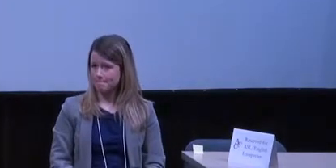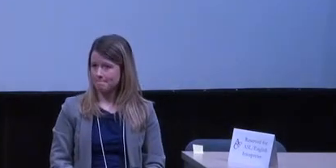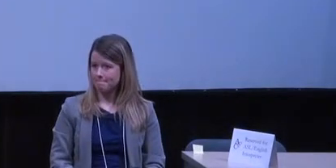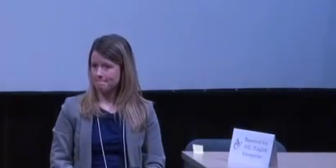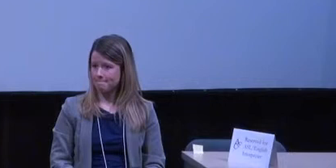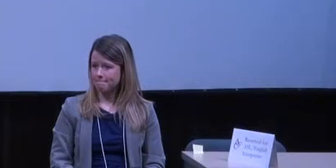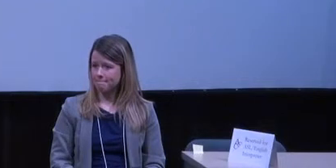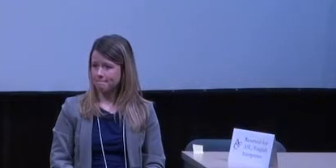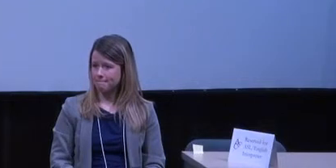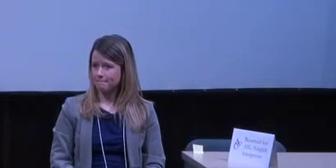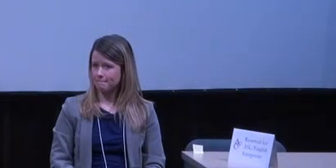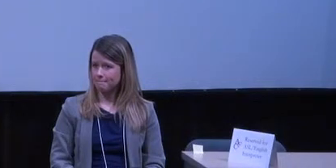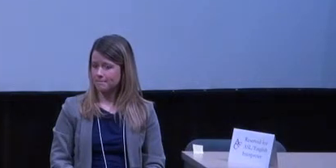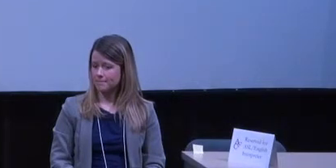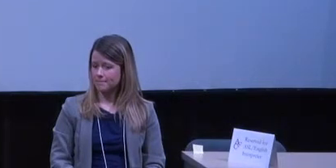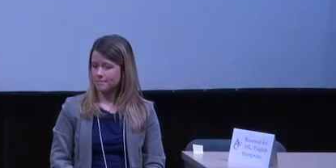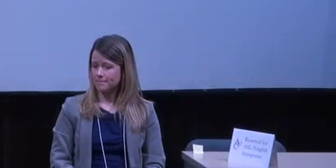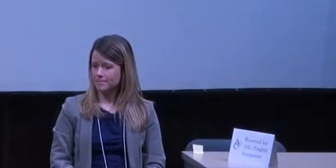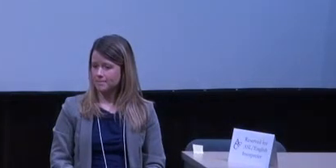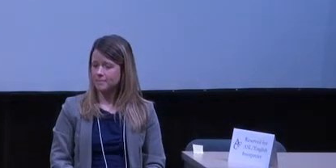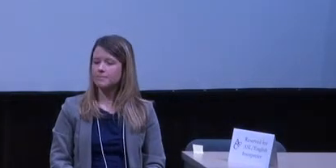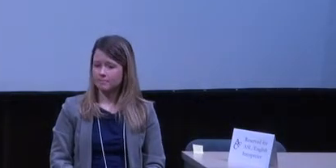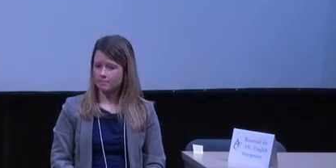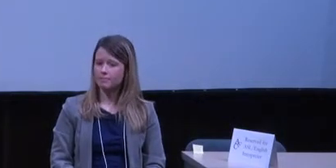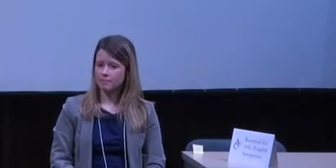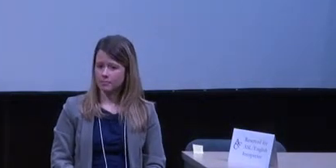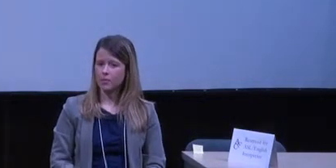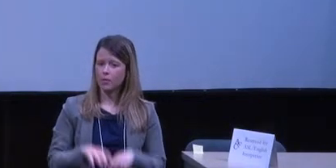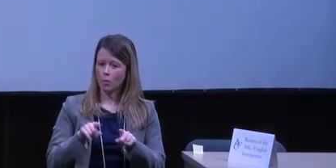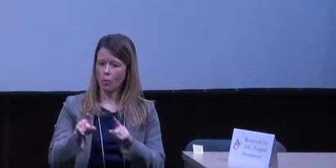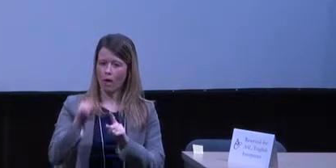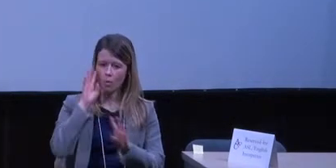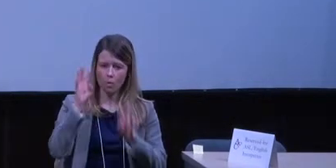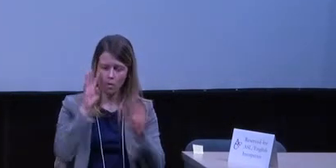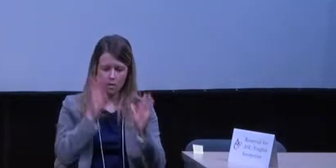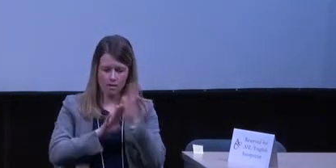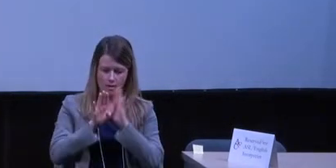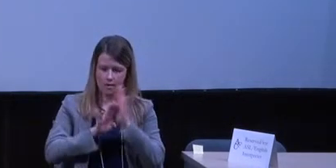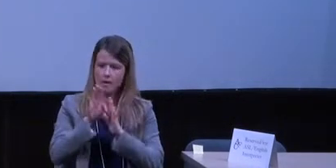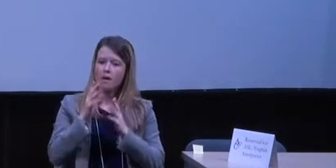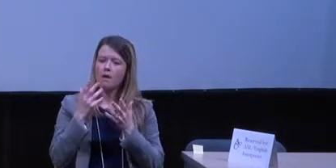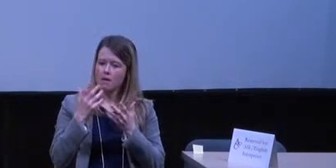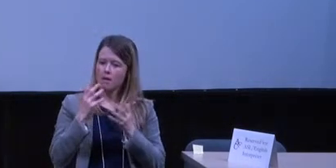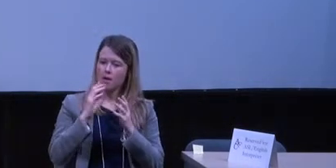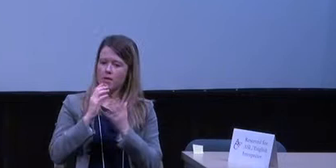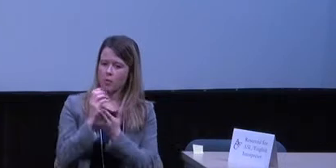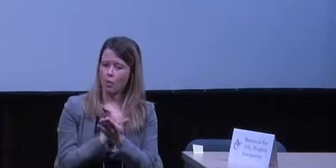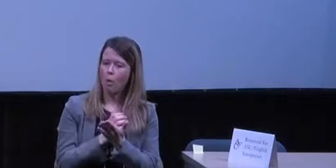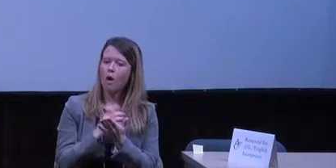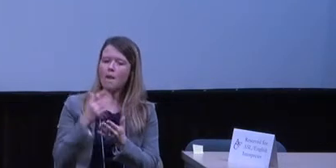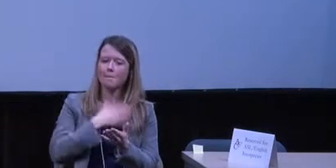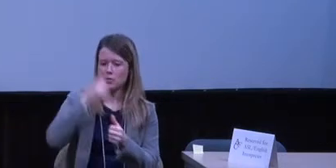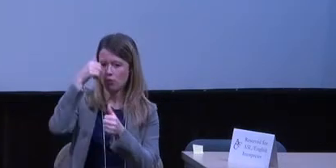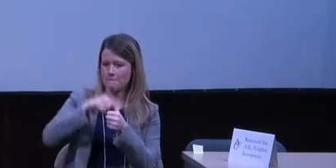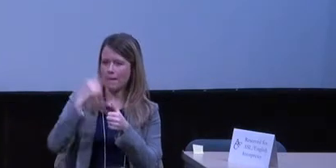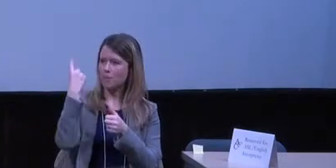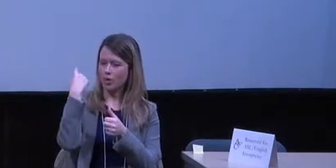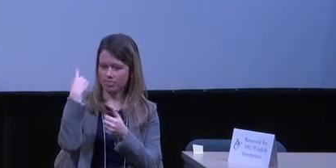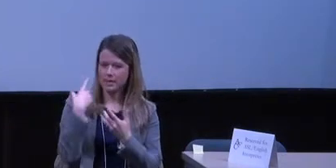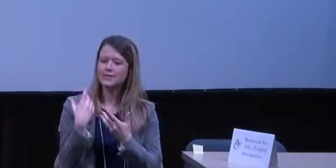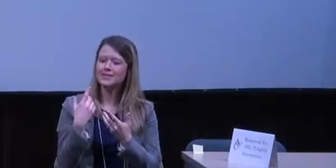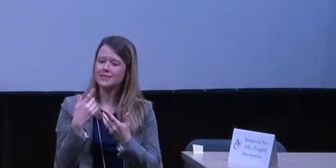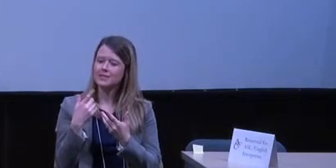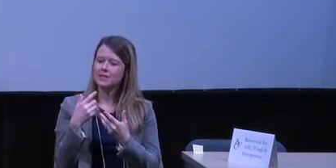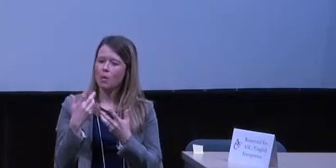So when you guys are creating your courses, it's really important to keep these three things in mind. I want this to be kind of a forward-thinking